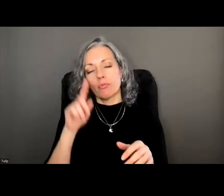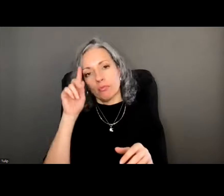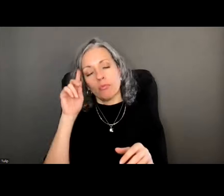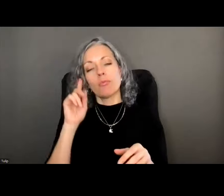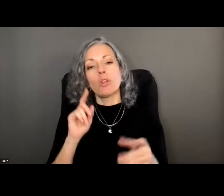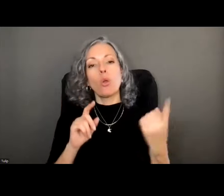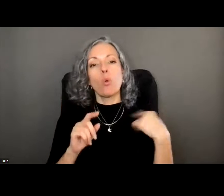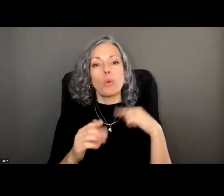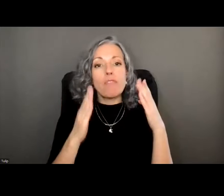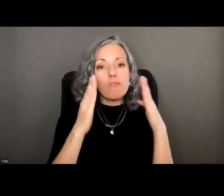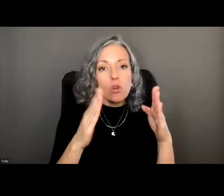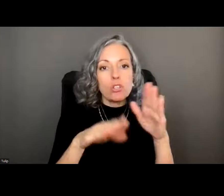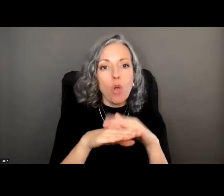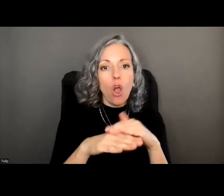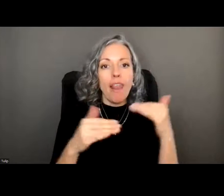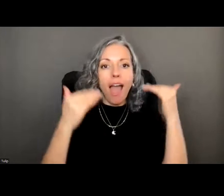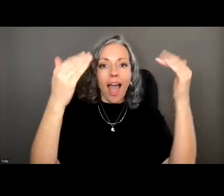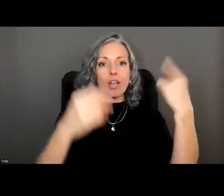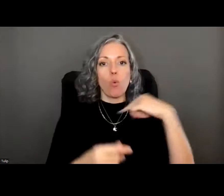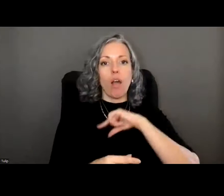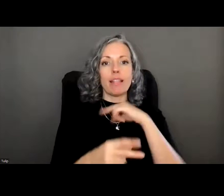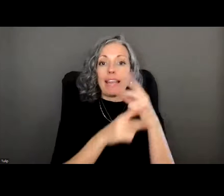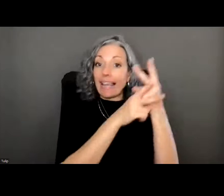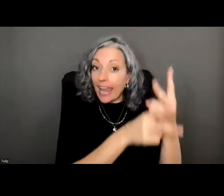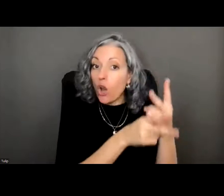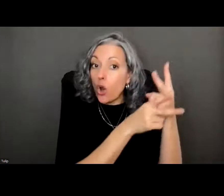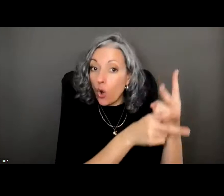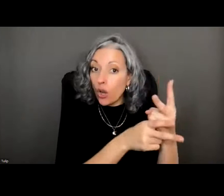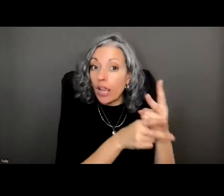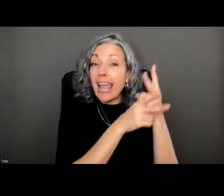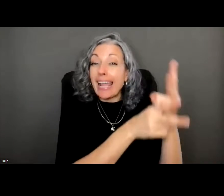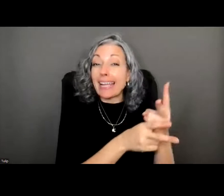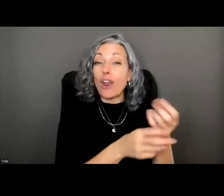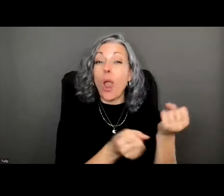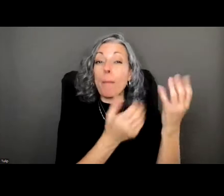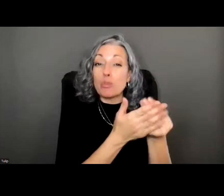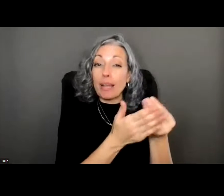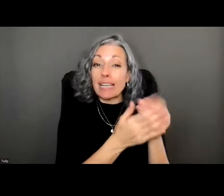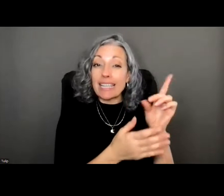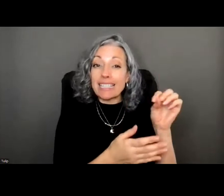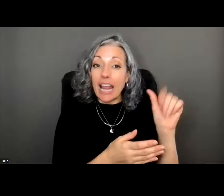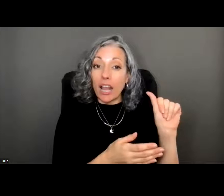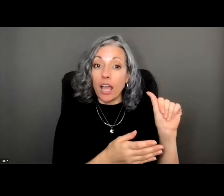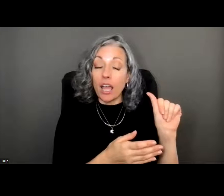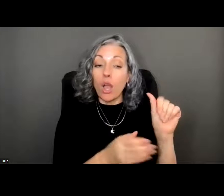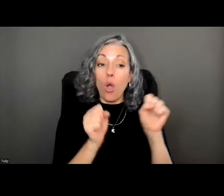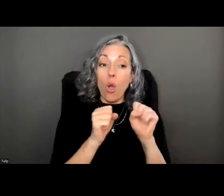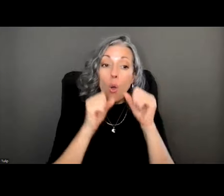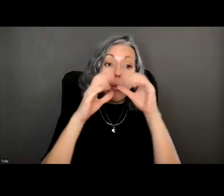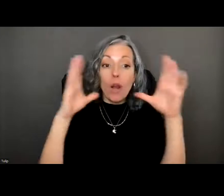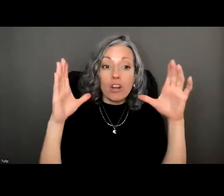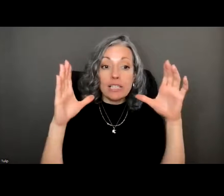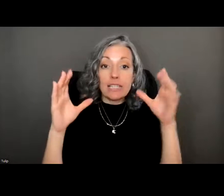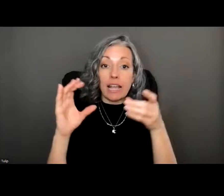we focus on the high quality care costs, data and awareness, collaboration, and caregiver